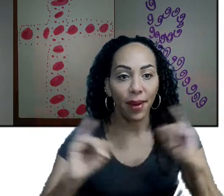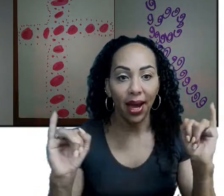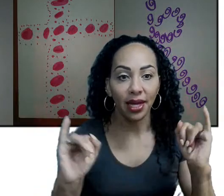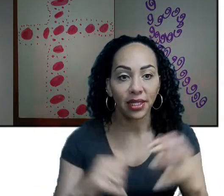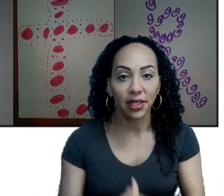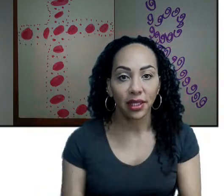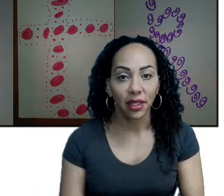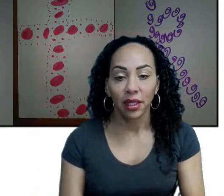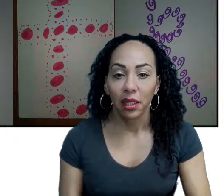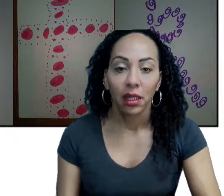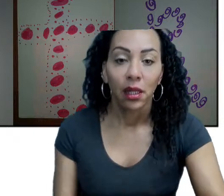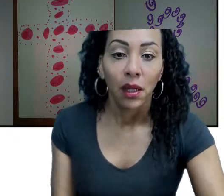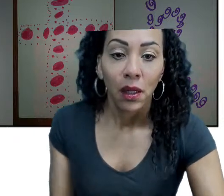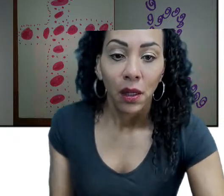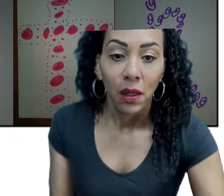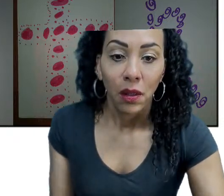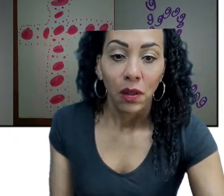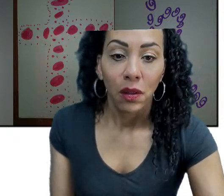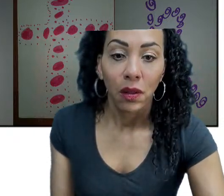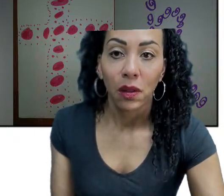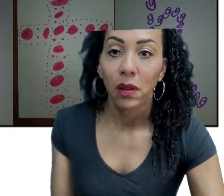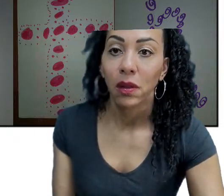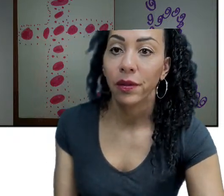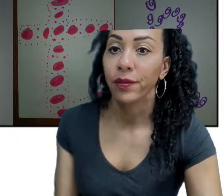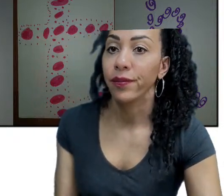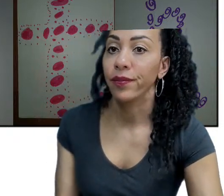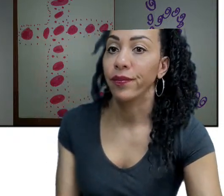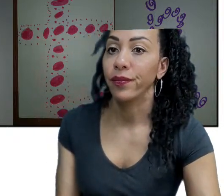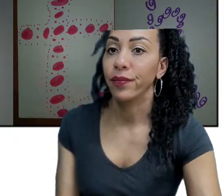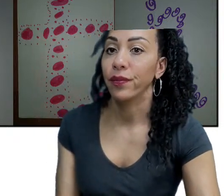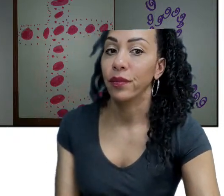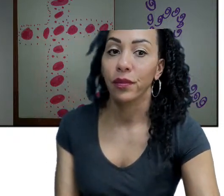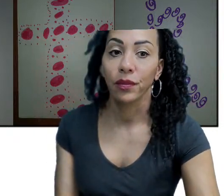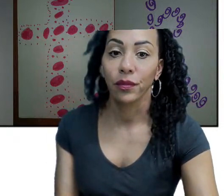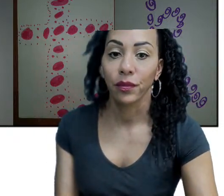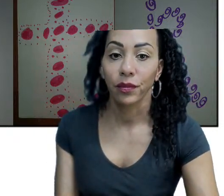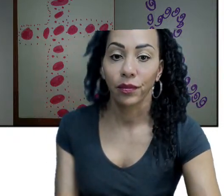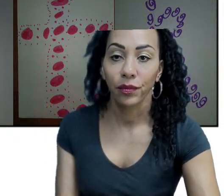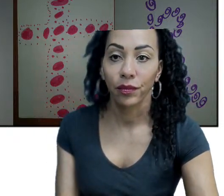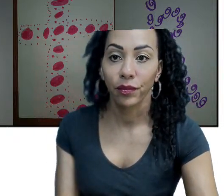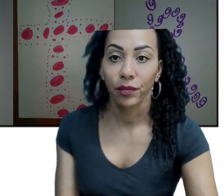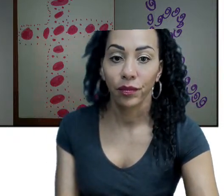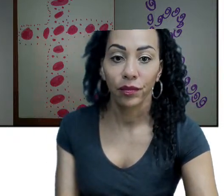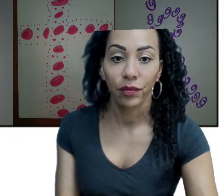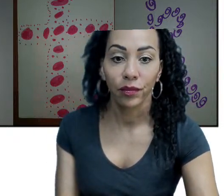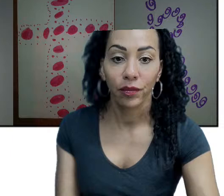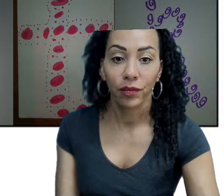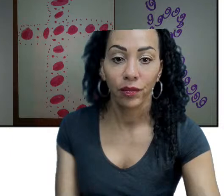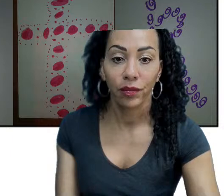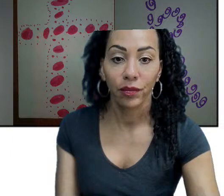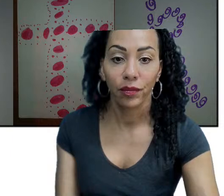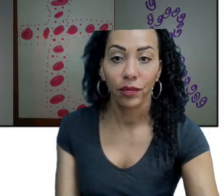write a letter each, and then I can turn that into a font.